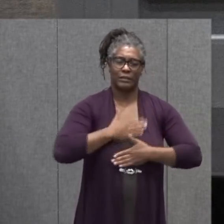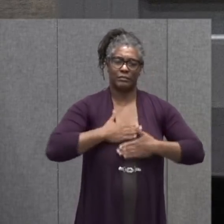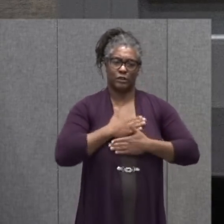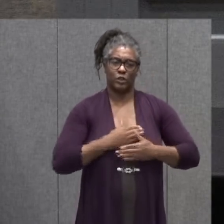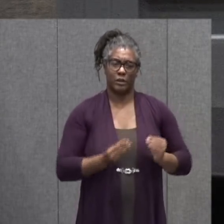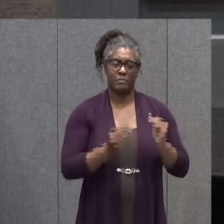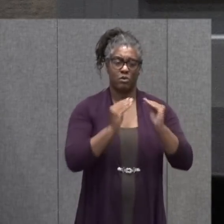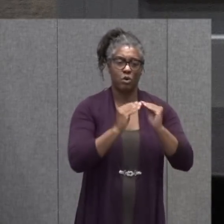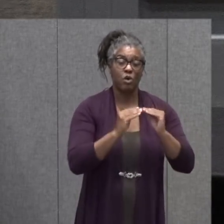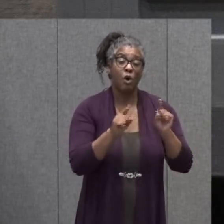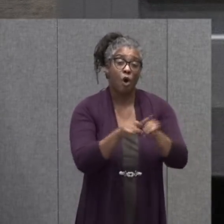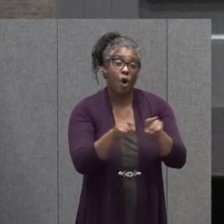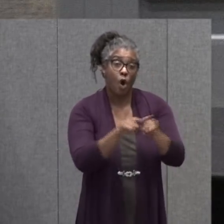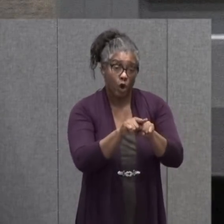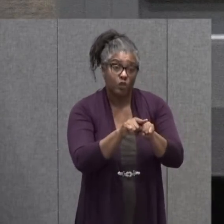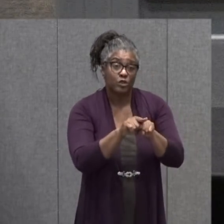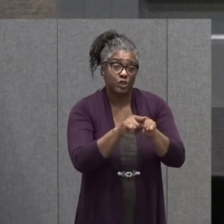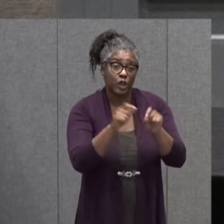setting.